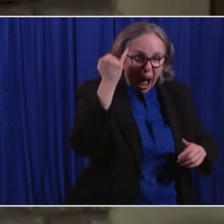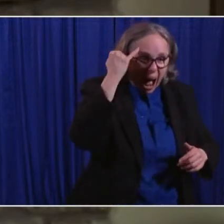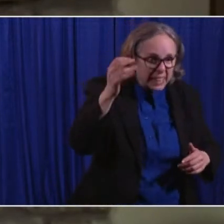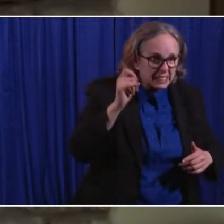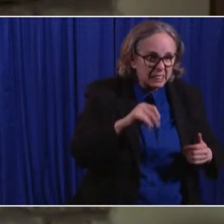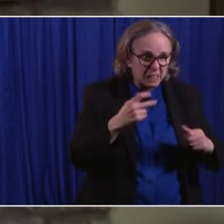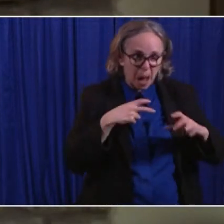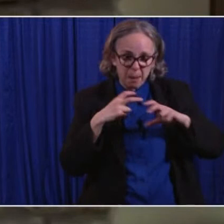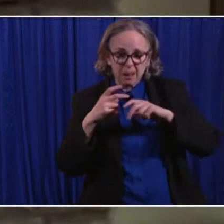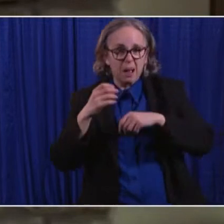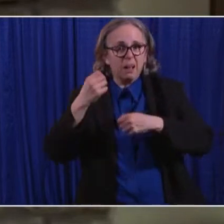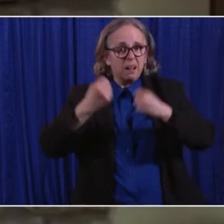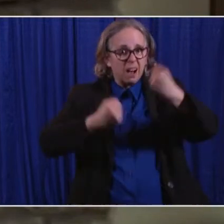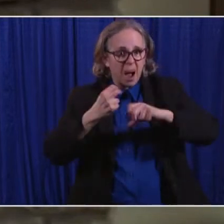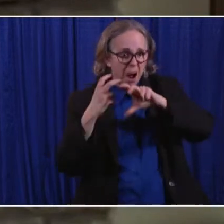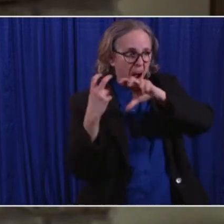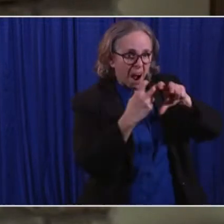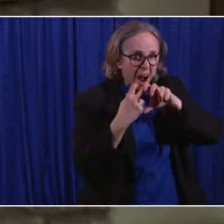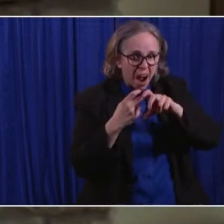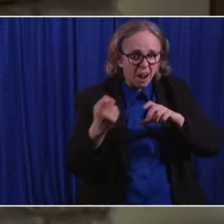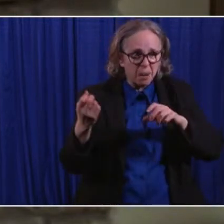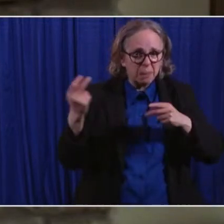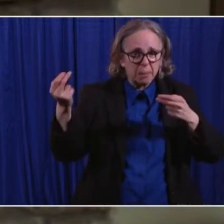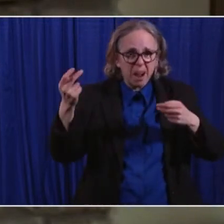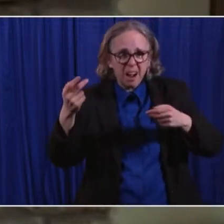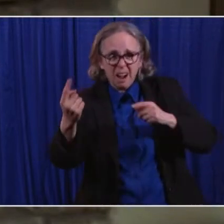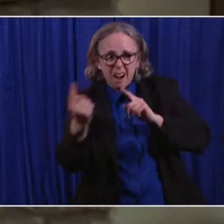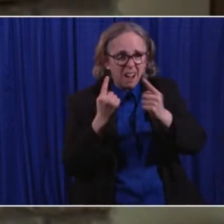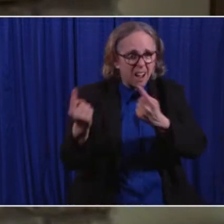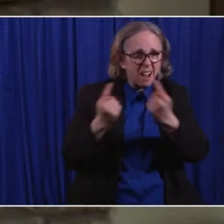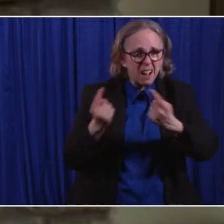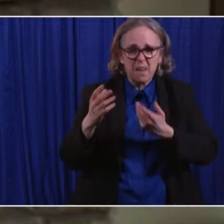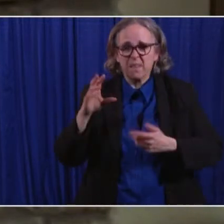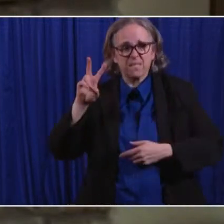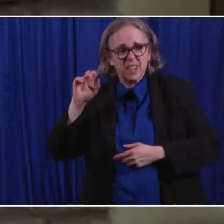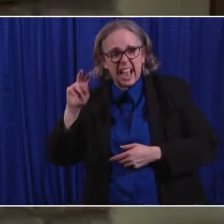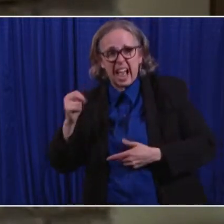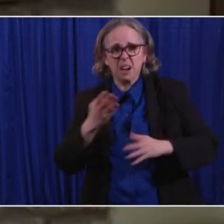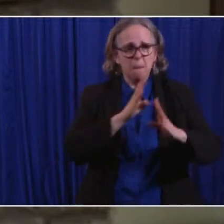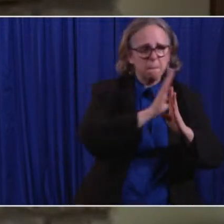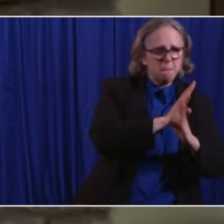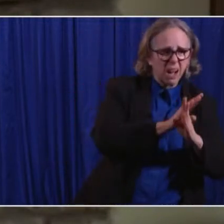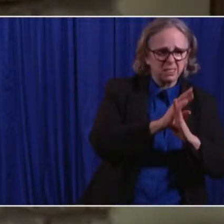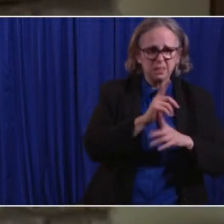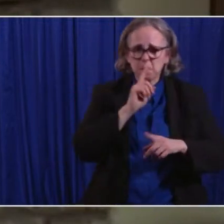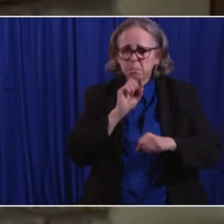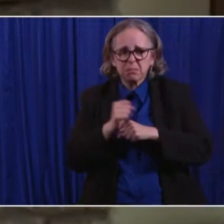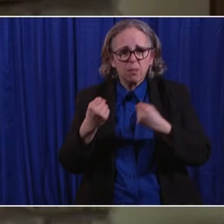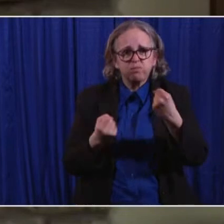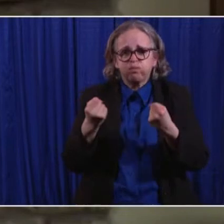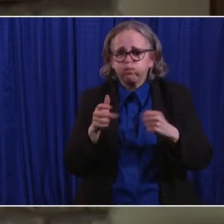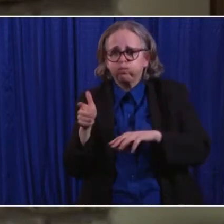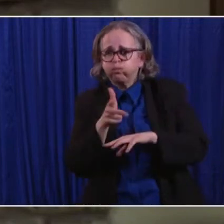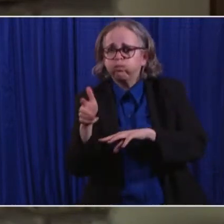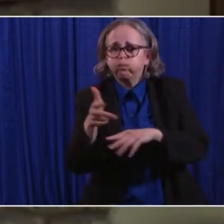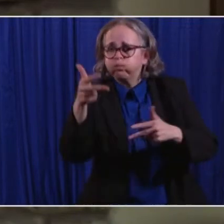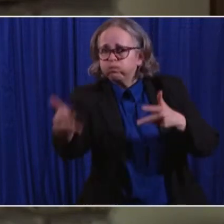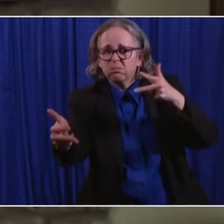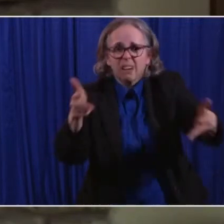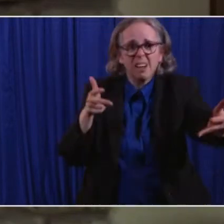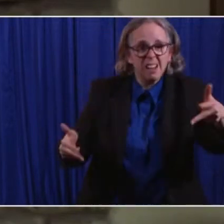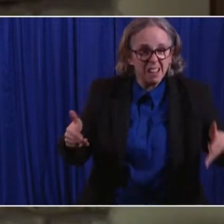up, but also mobile vans that literally can go into neighborhood after neighborhood. So I think it's a phenomenal